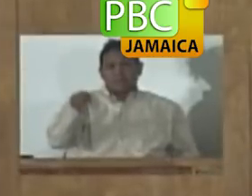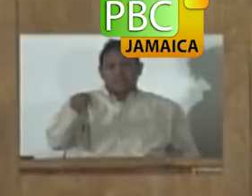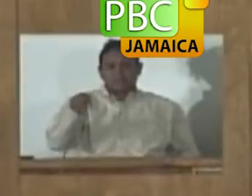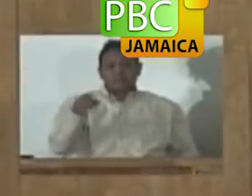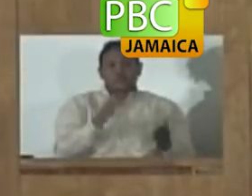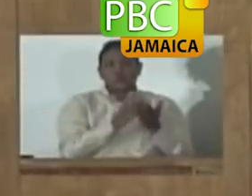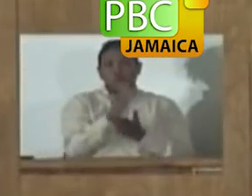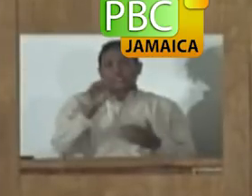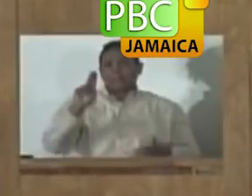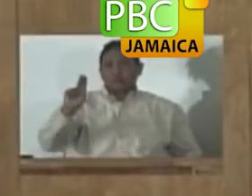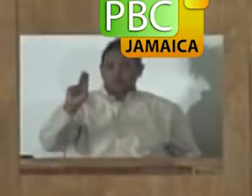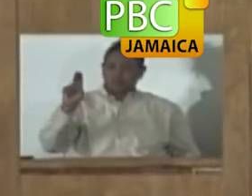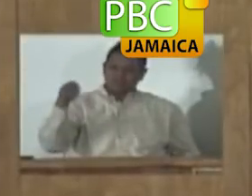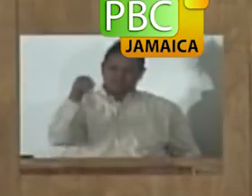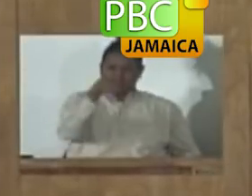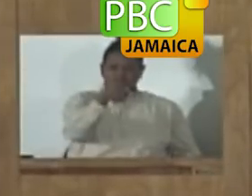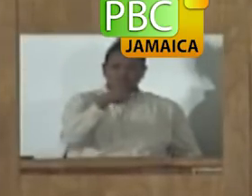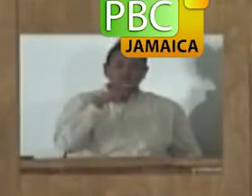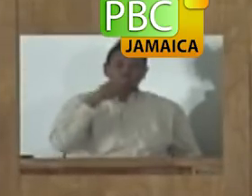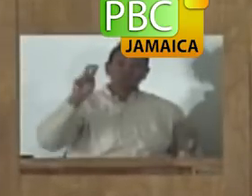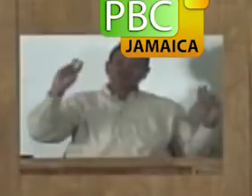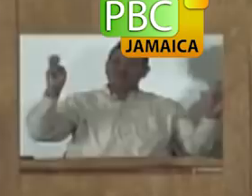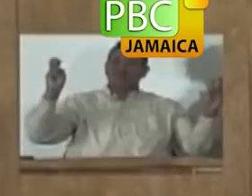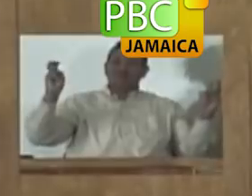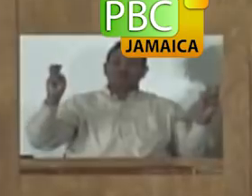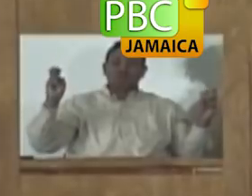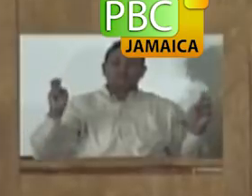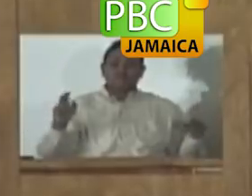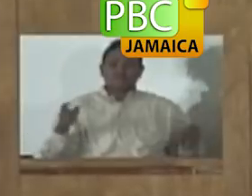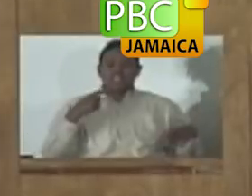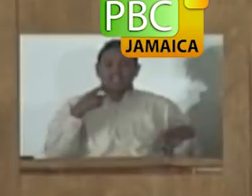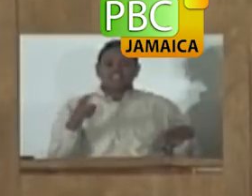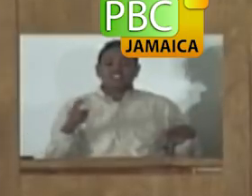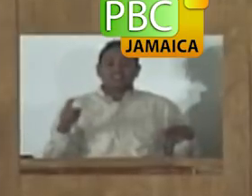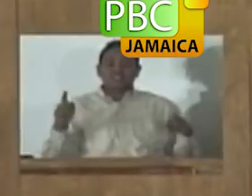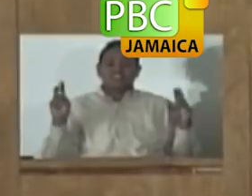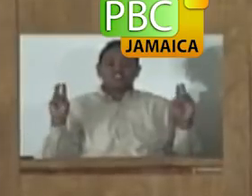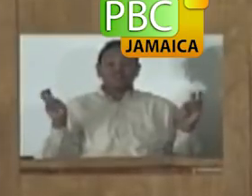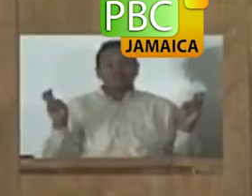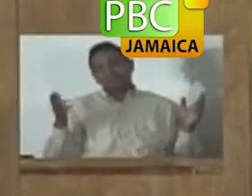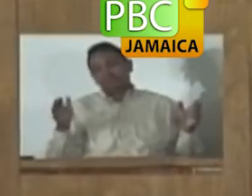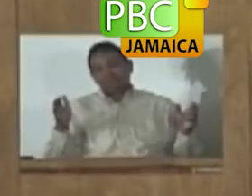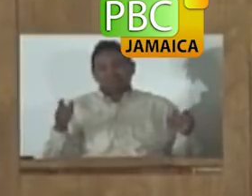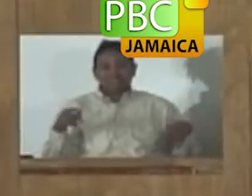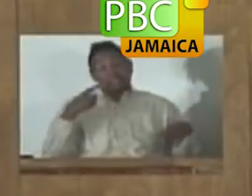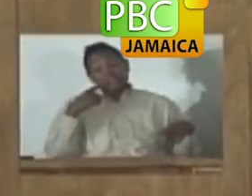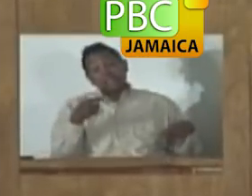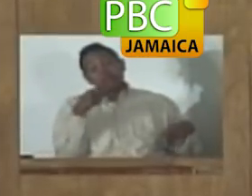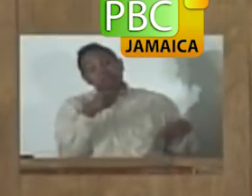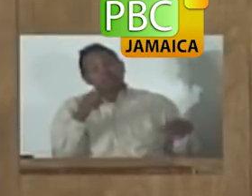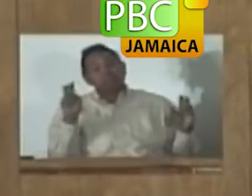CMU to a so-called, and I say so-called, deliberately a